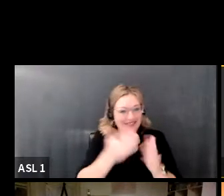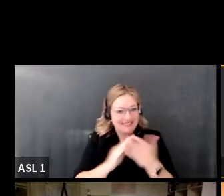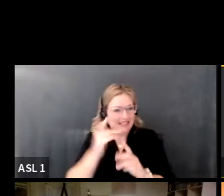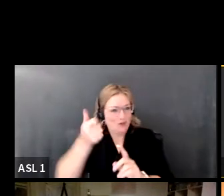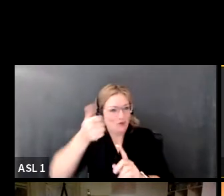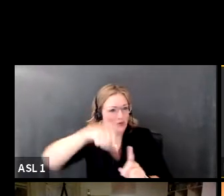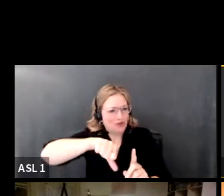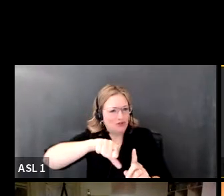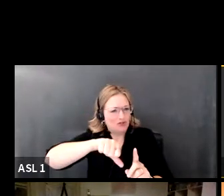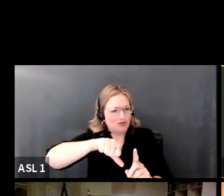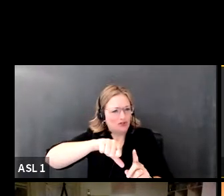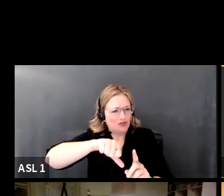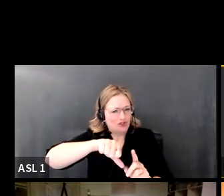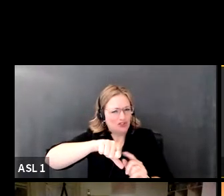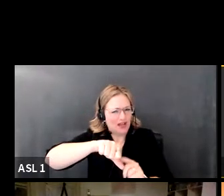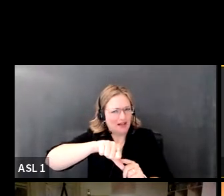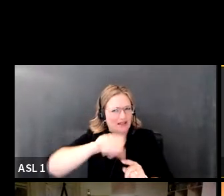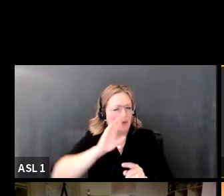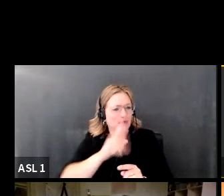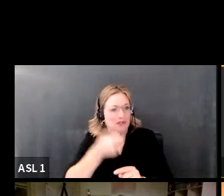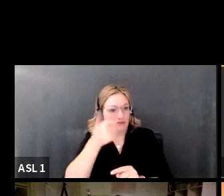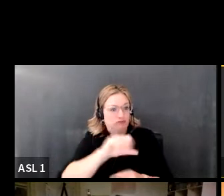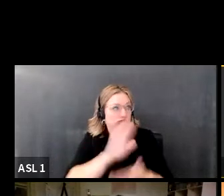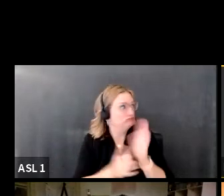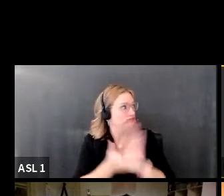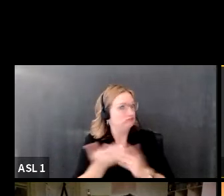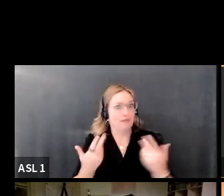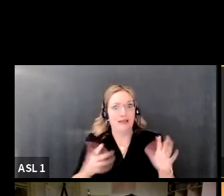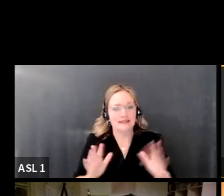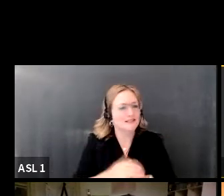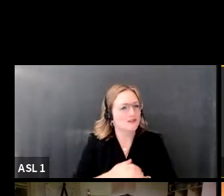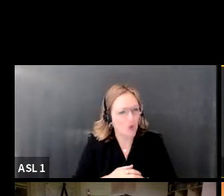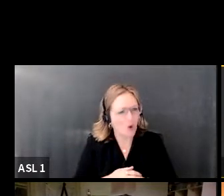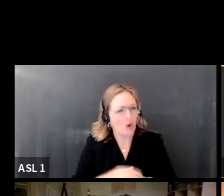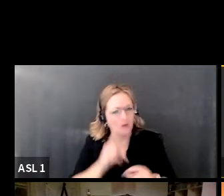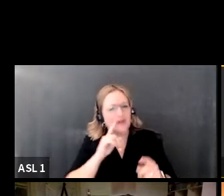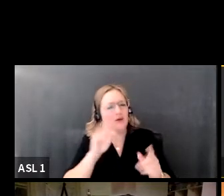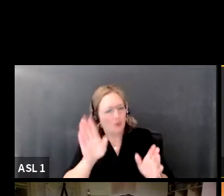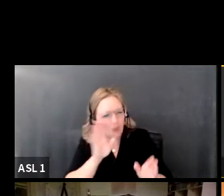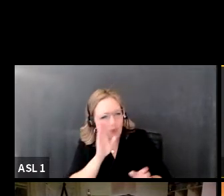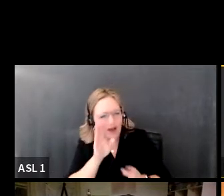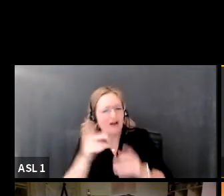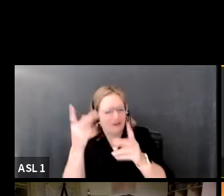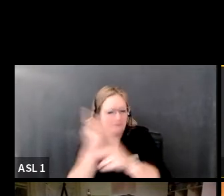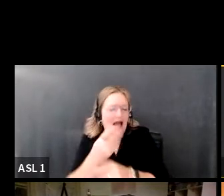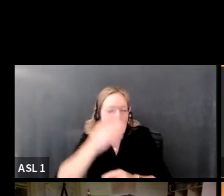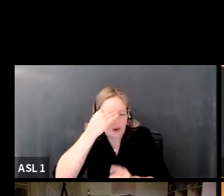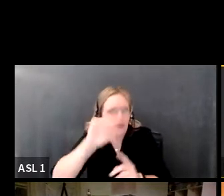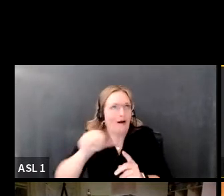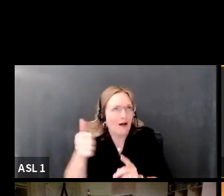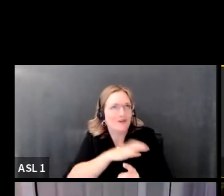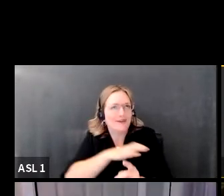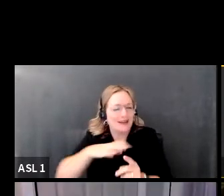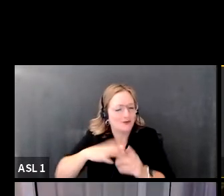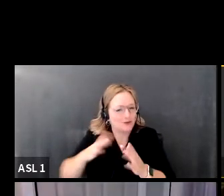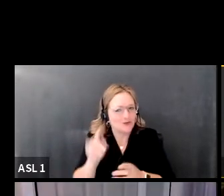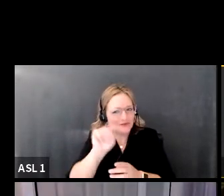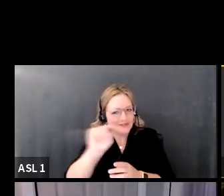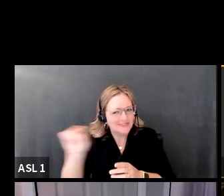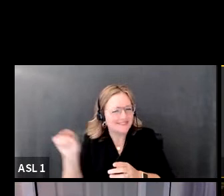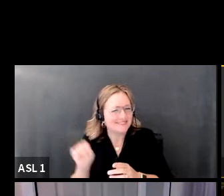that and not put it into mental health services and then not put it back to ops i know the way other counselors think on this